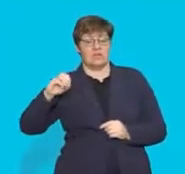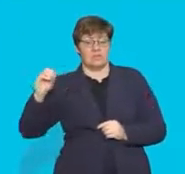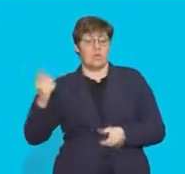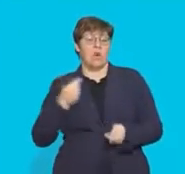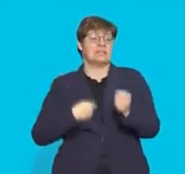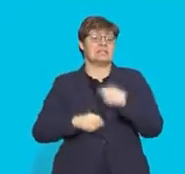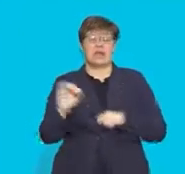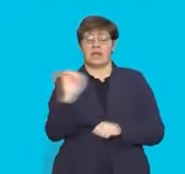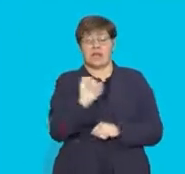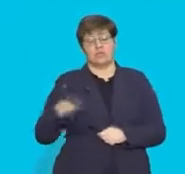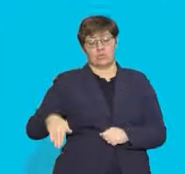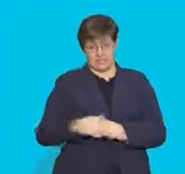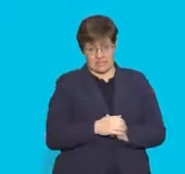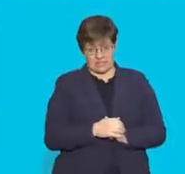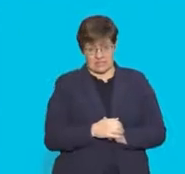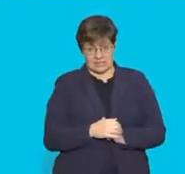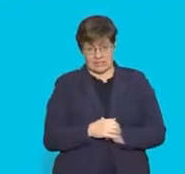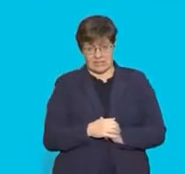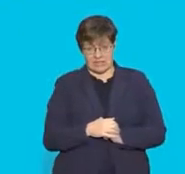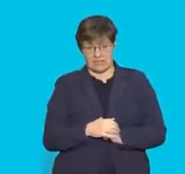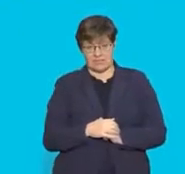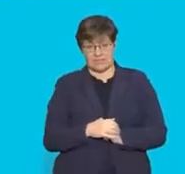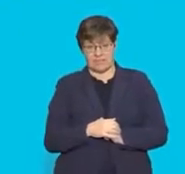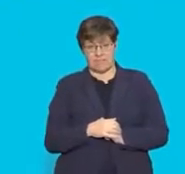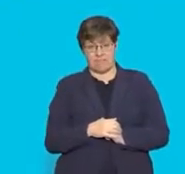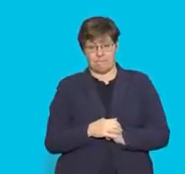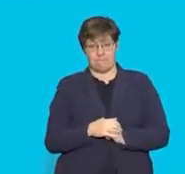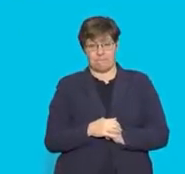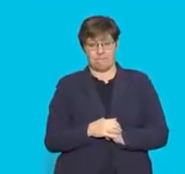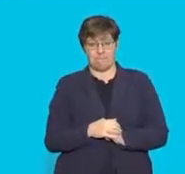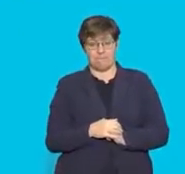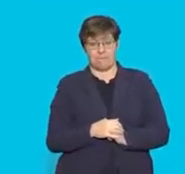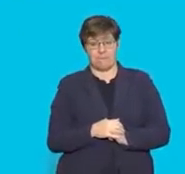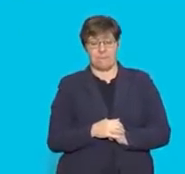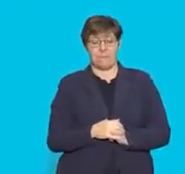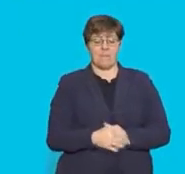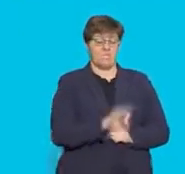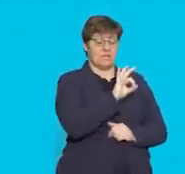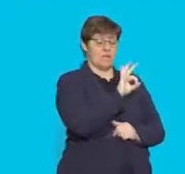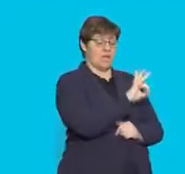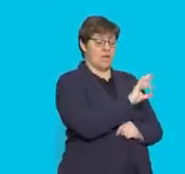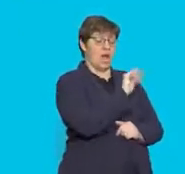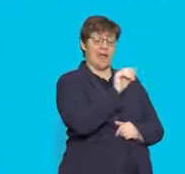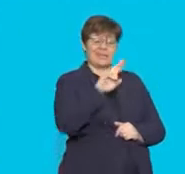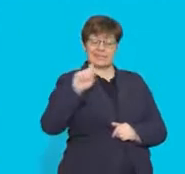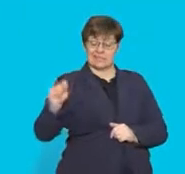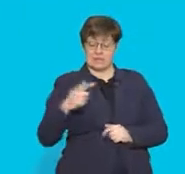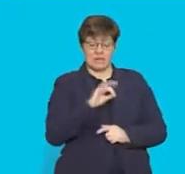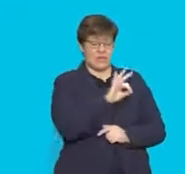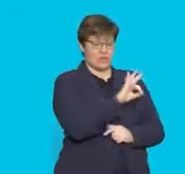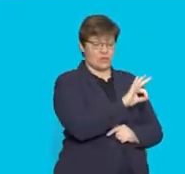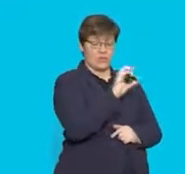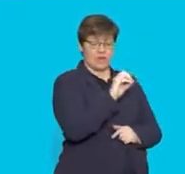unsold vehicles or the asset at 300,000 rand. Take art into consideration.